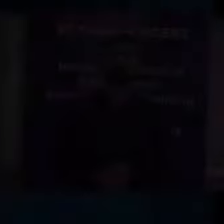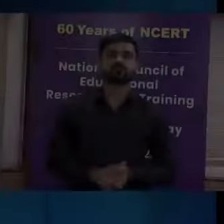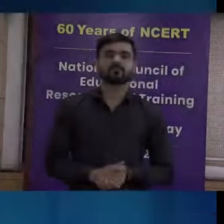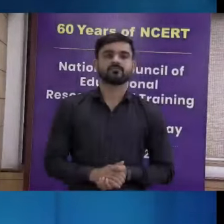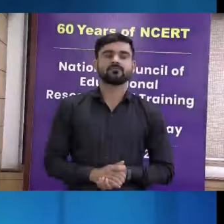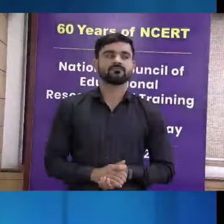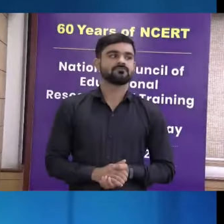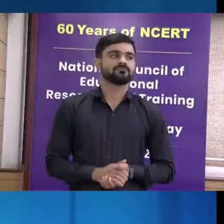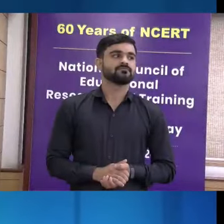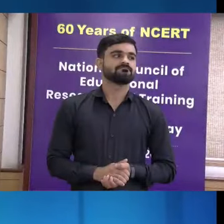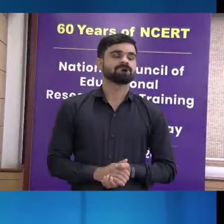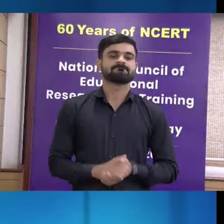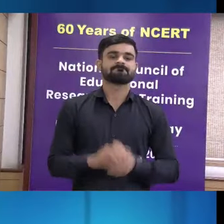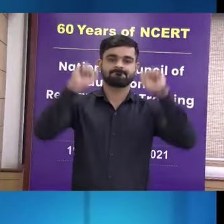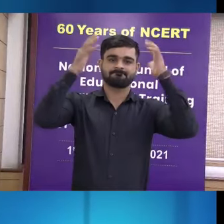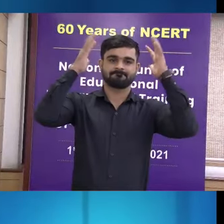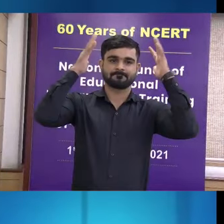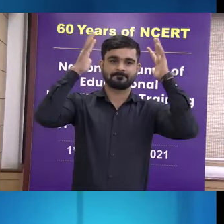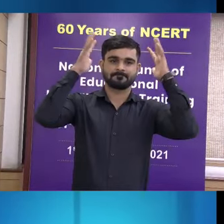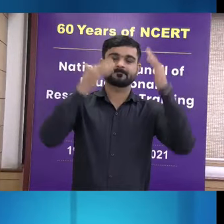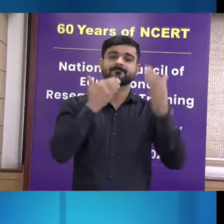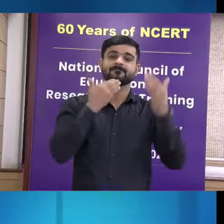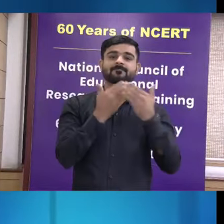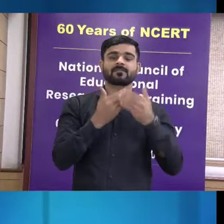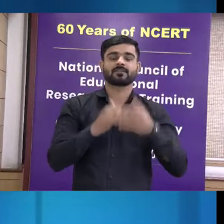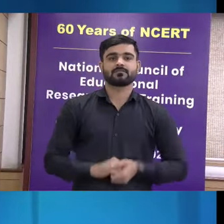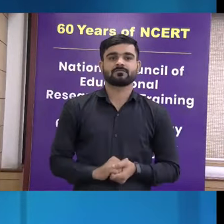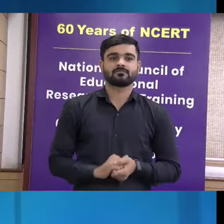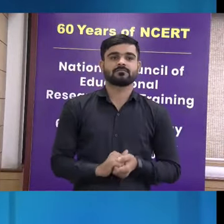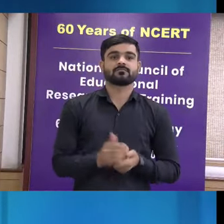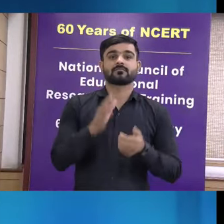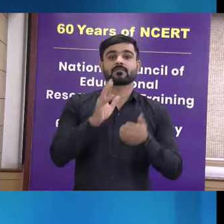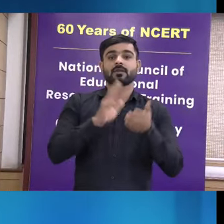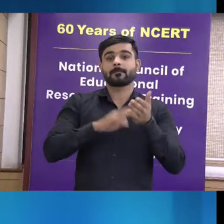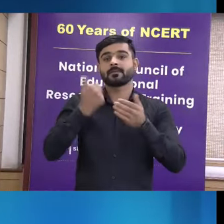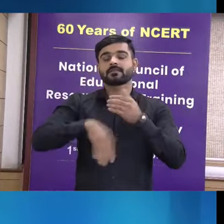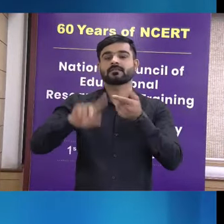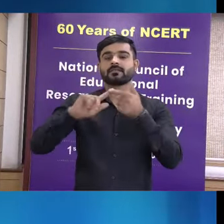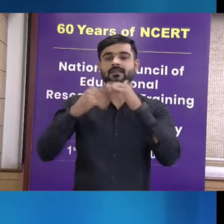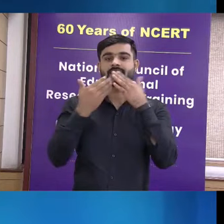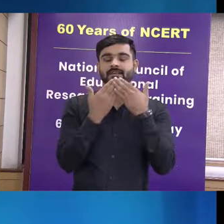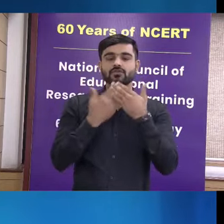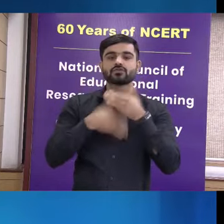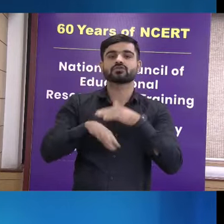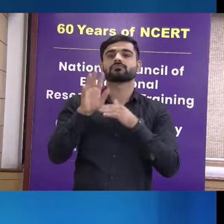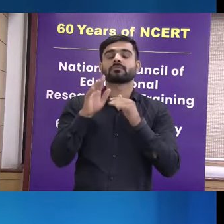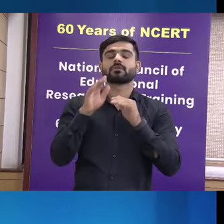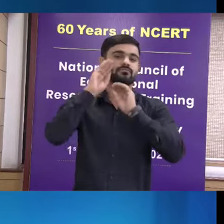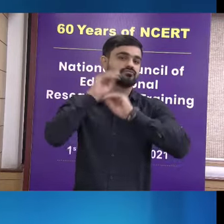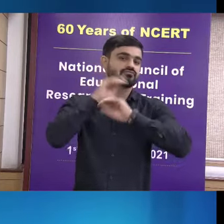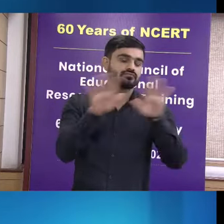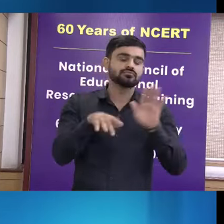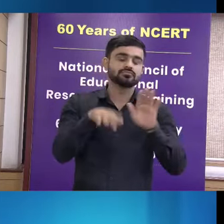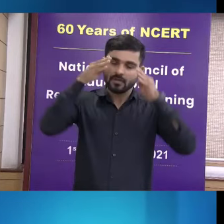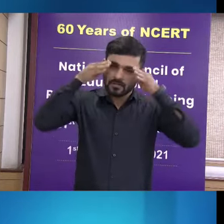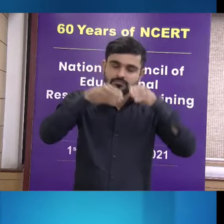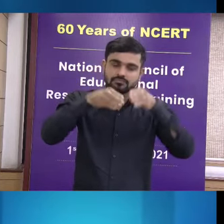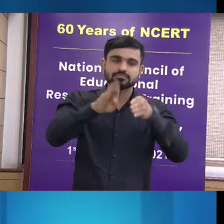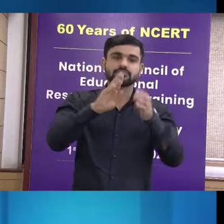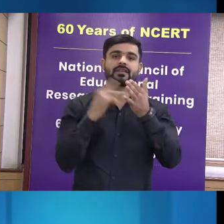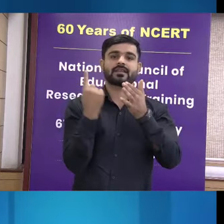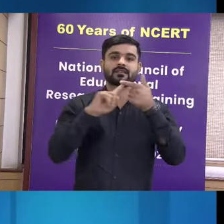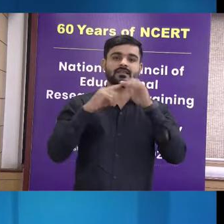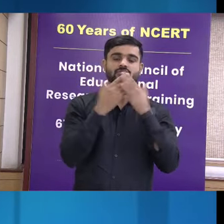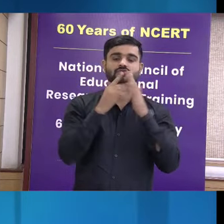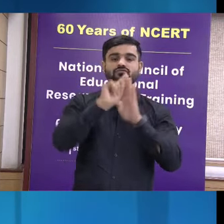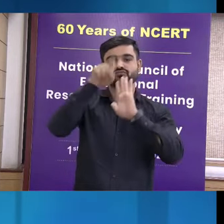Hind. Thank you. Honorable Minister of Education, in his message, he focused on the National